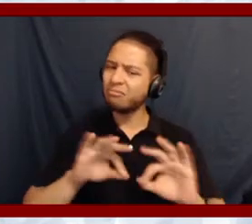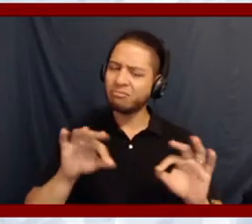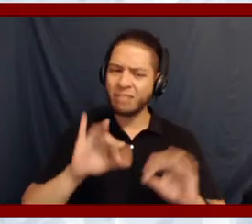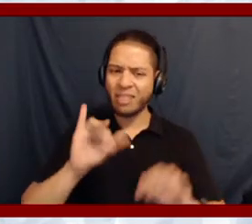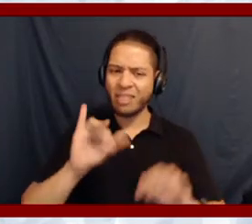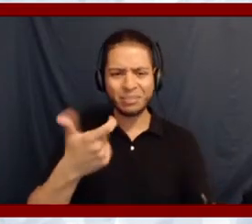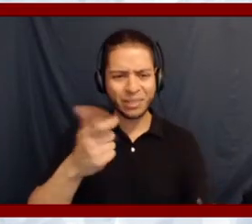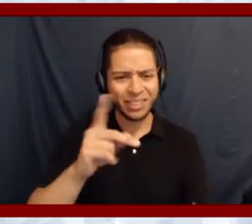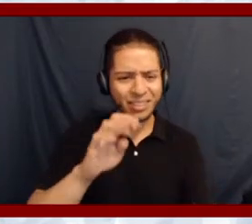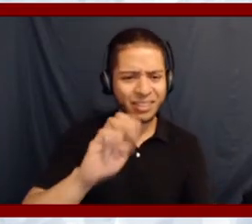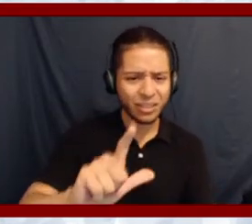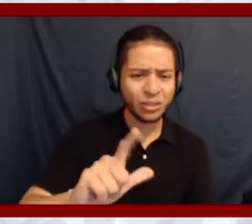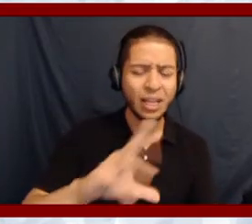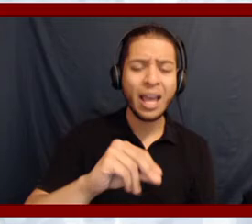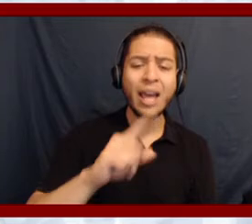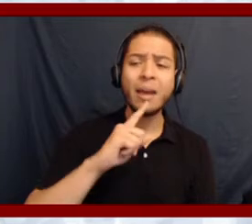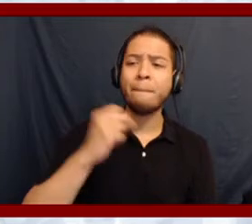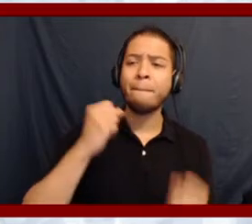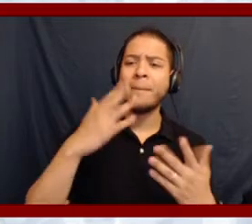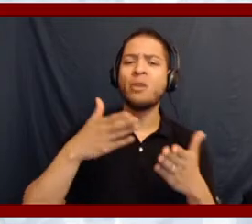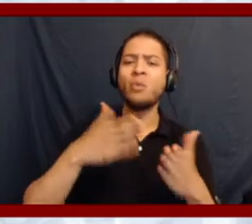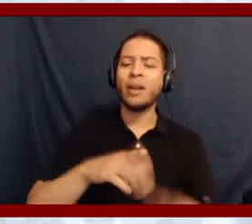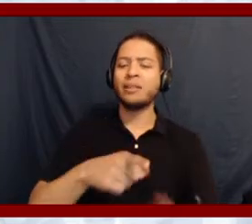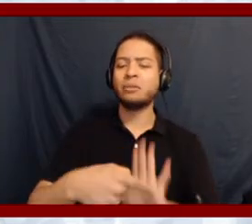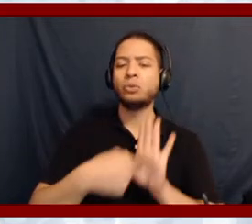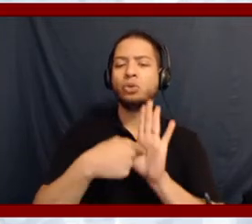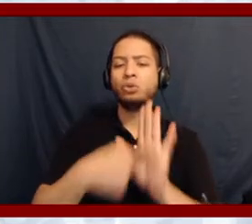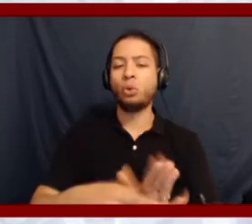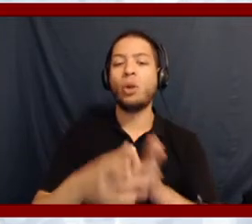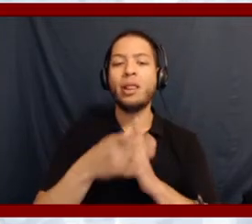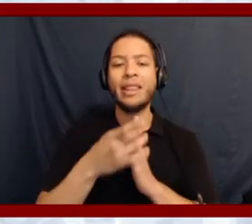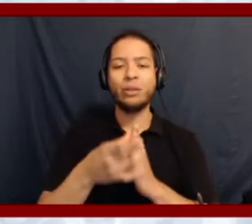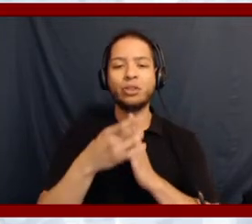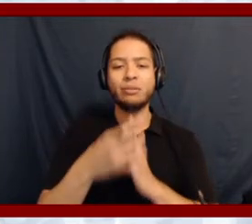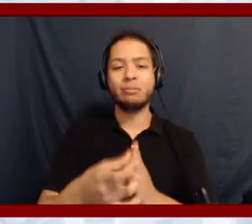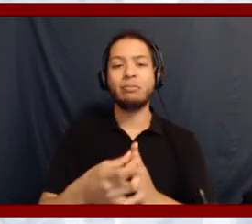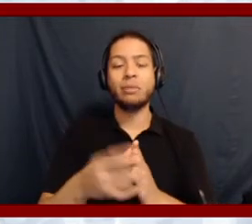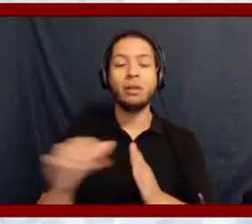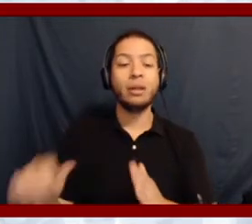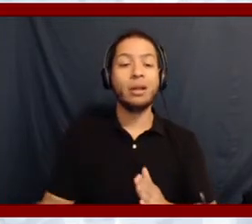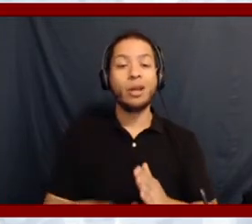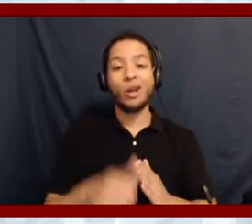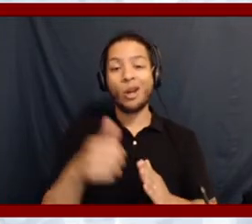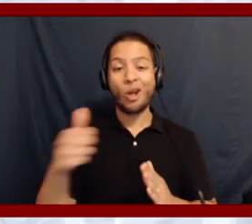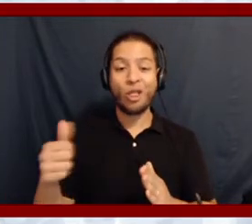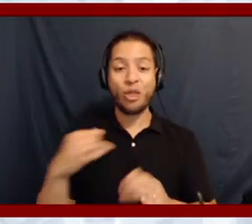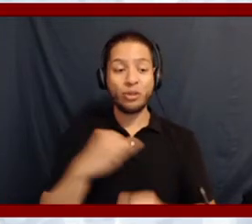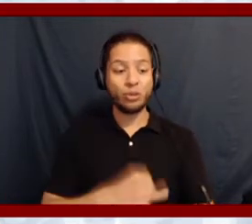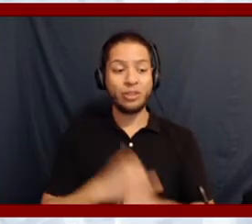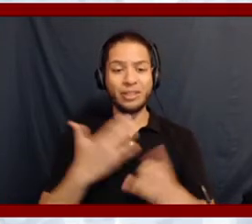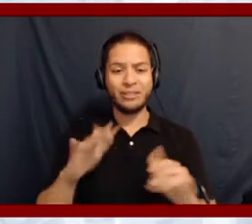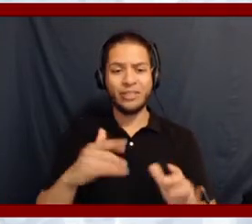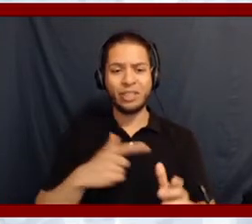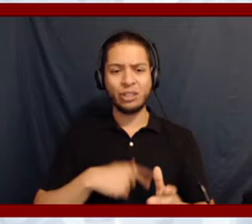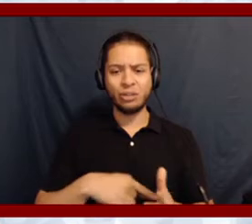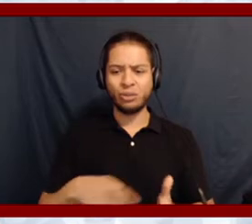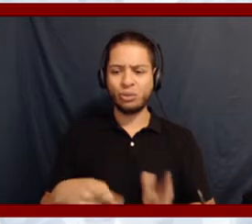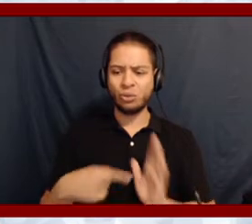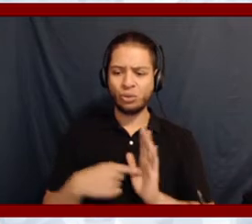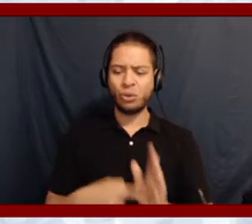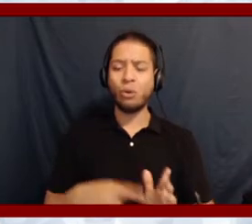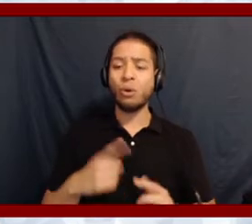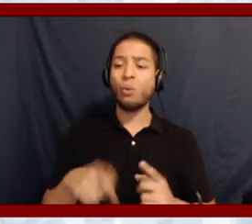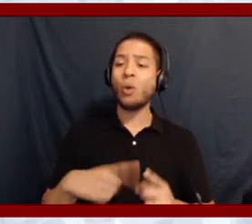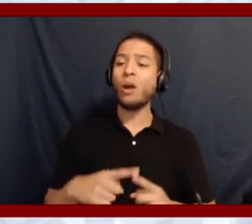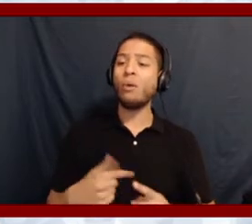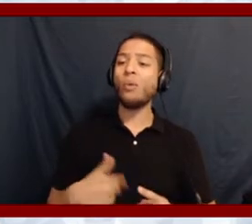I think in so many ways has shown leadership all over the country. Other institutions have taken note. When we launched the college or the campus challenge,